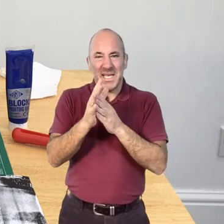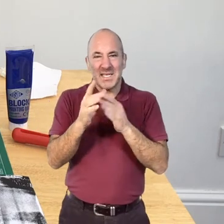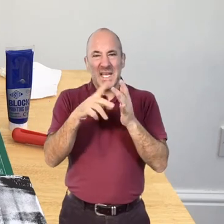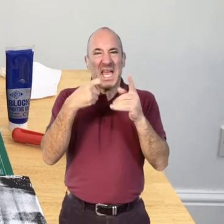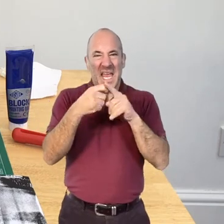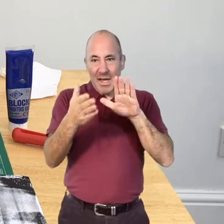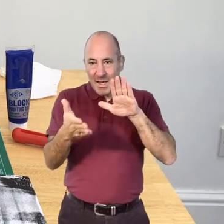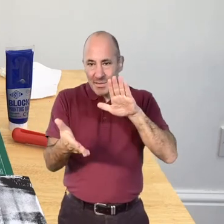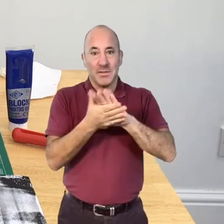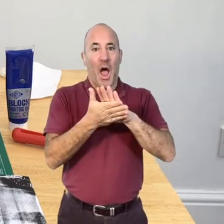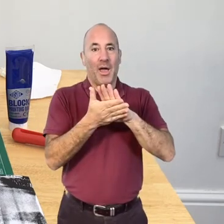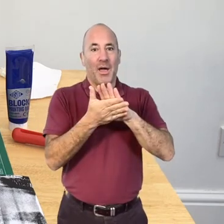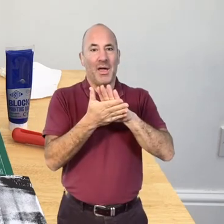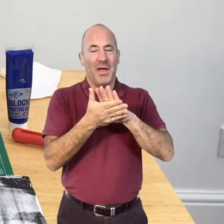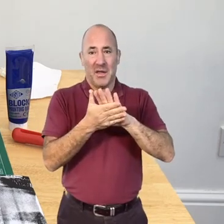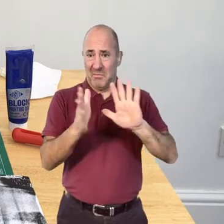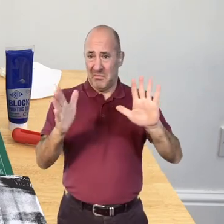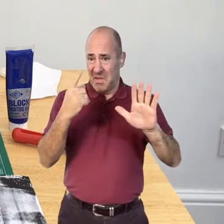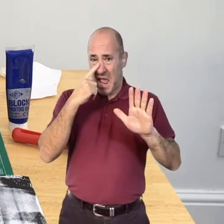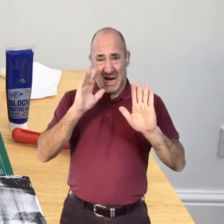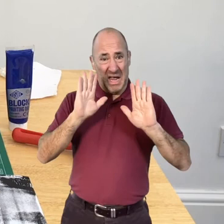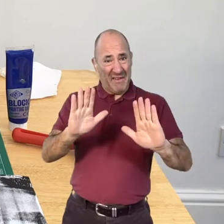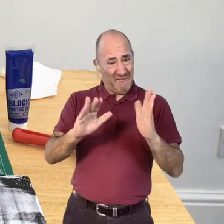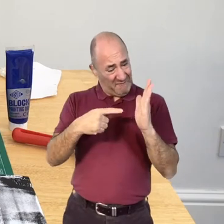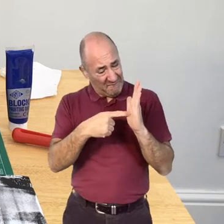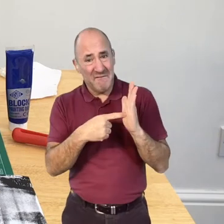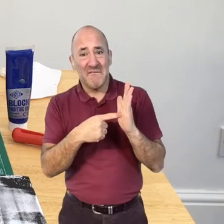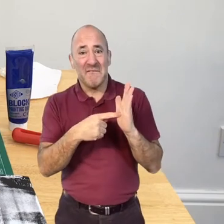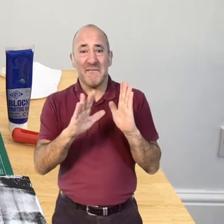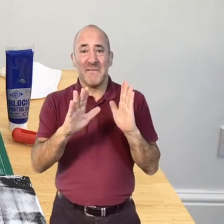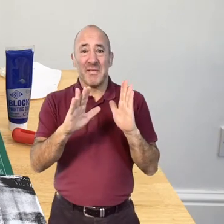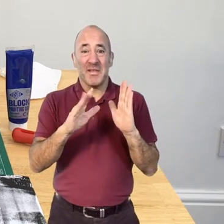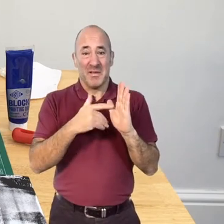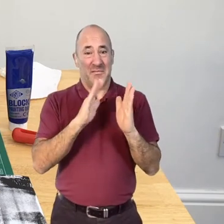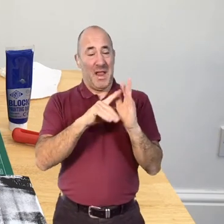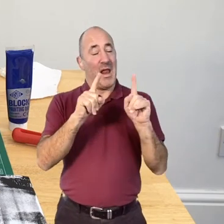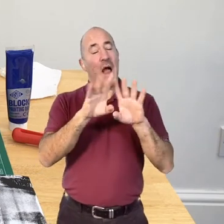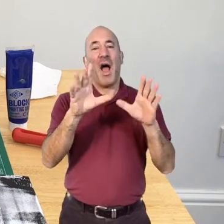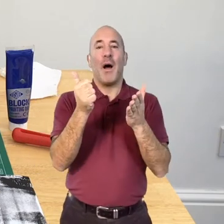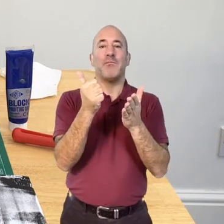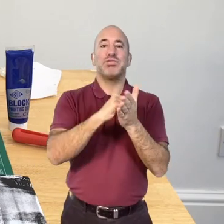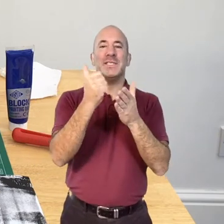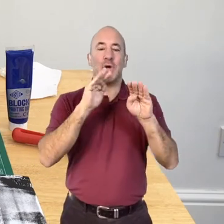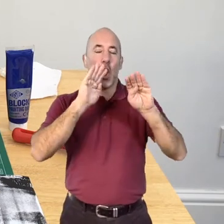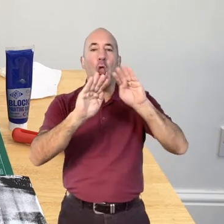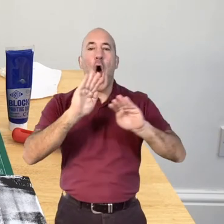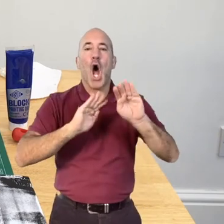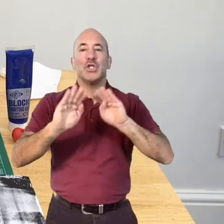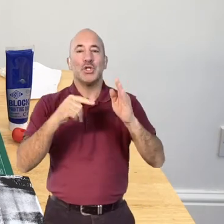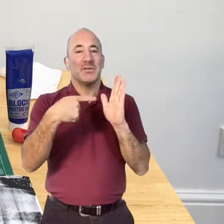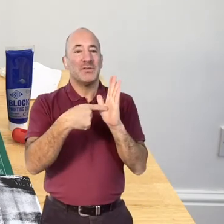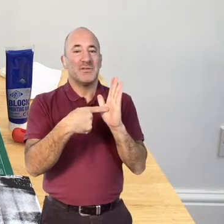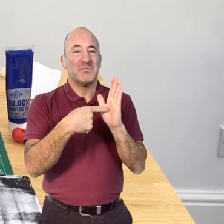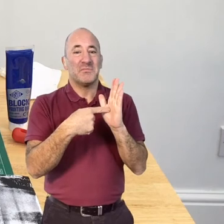the inky items have stuck themselves to the print. You can either keep them like that, or